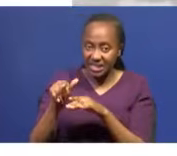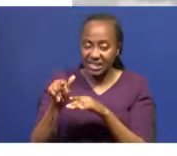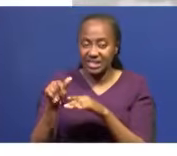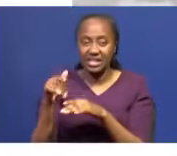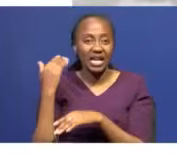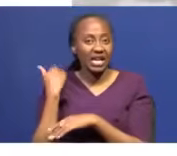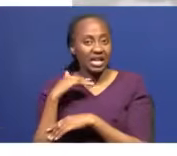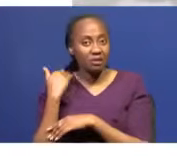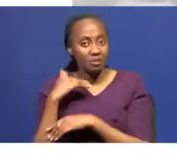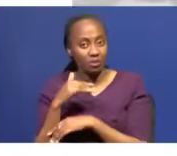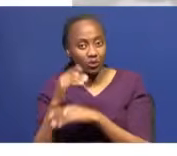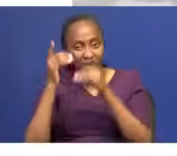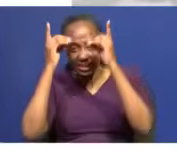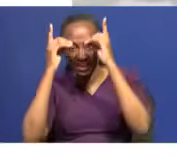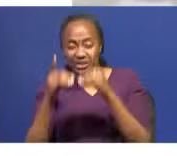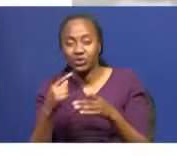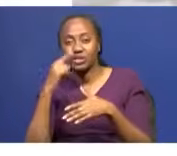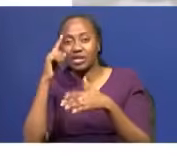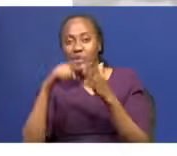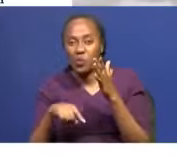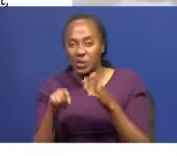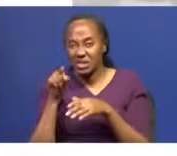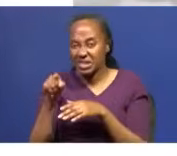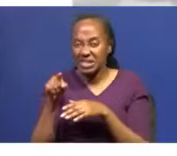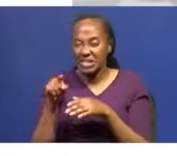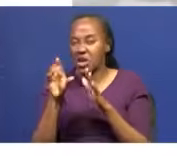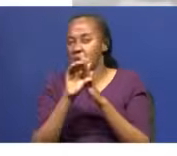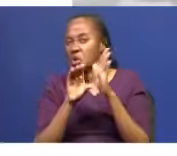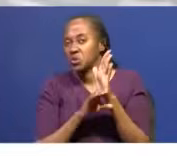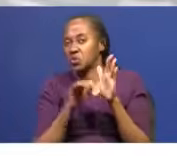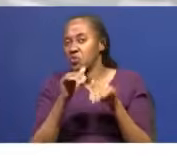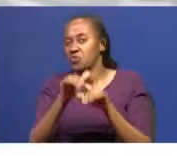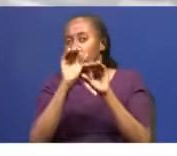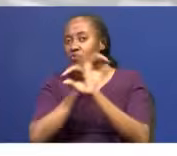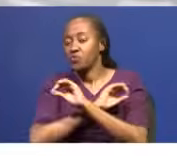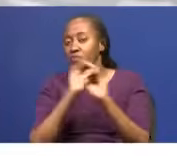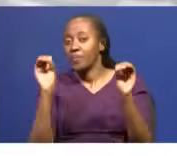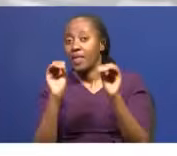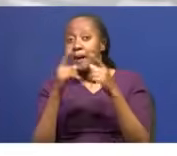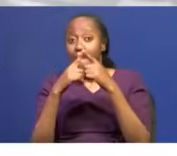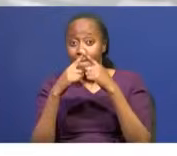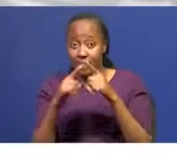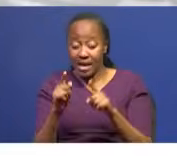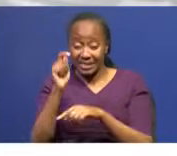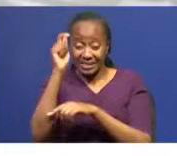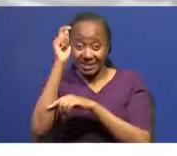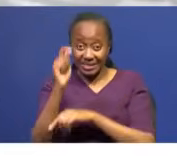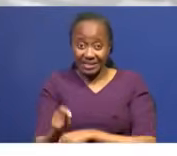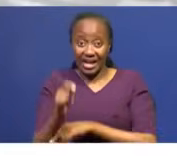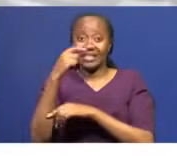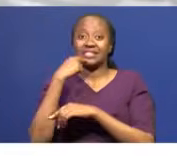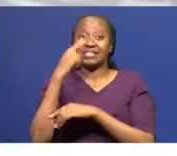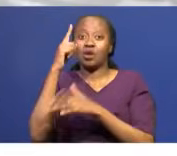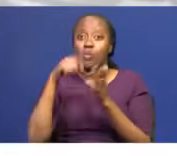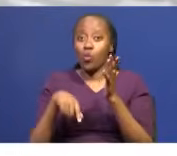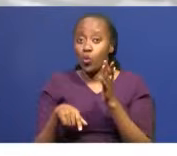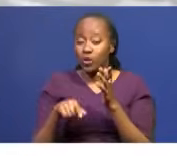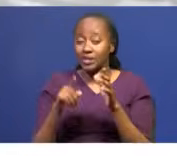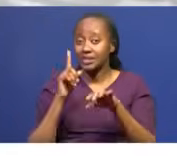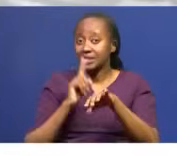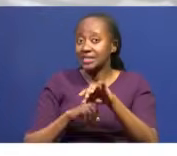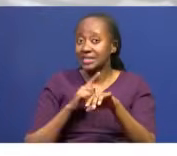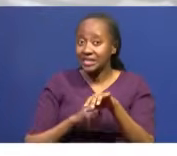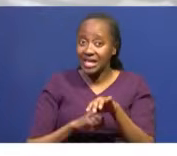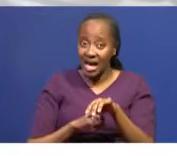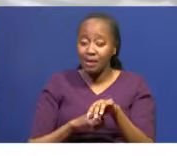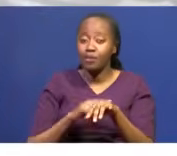the EACC that the DPP's move was unconstitutional. The judge observed that the DPP's July 8,